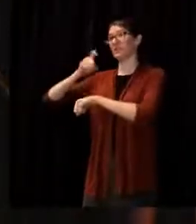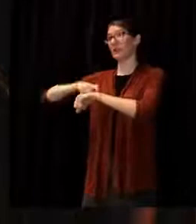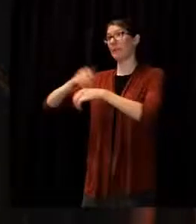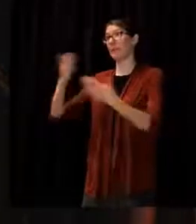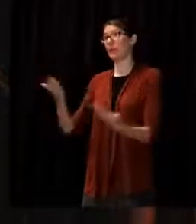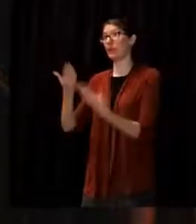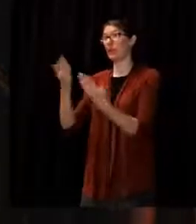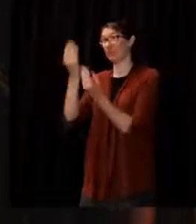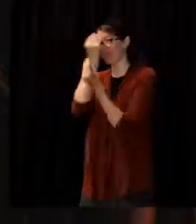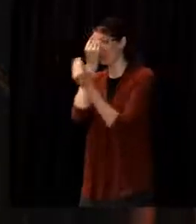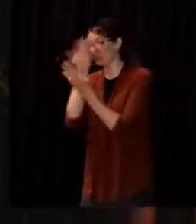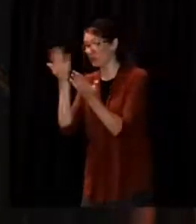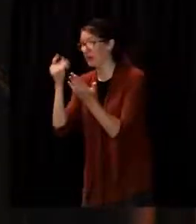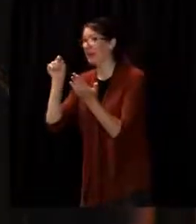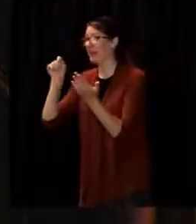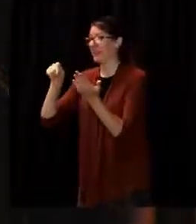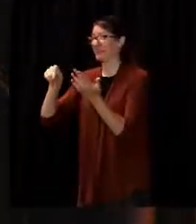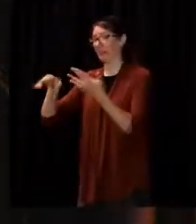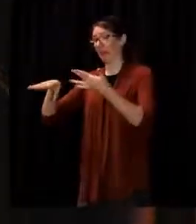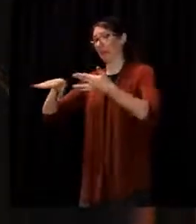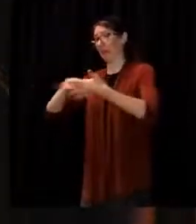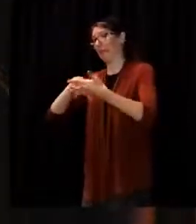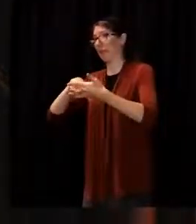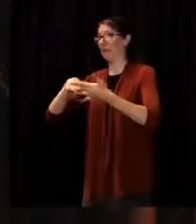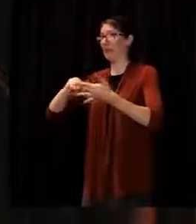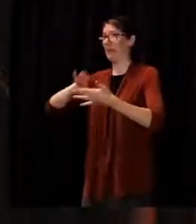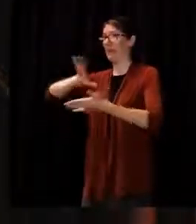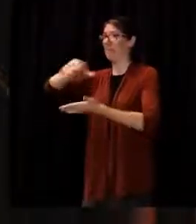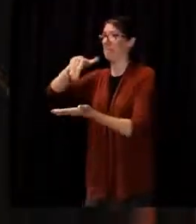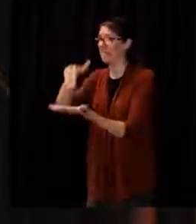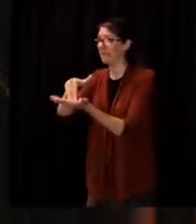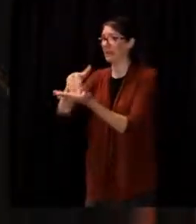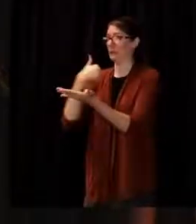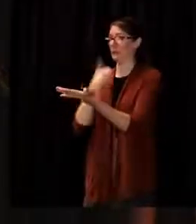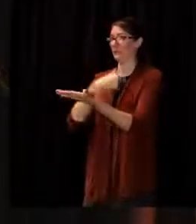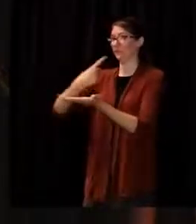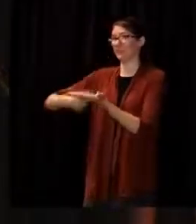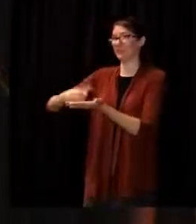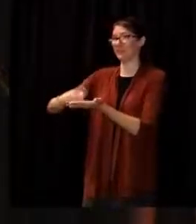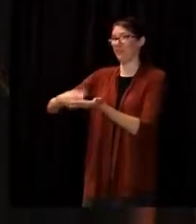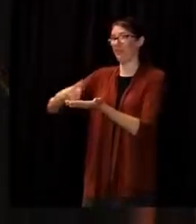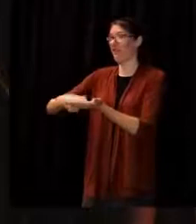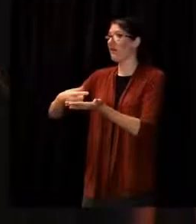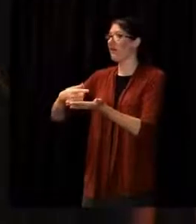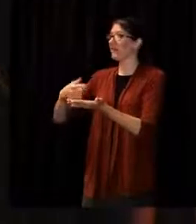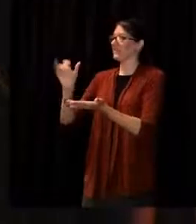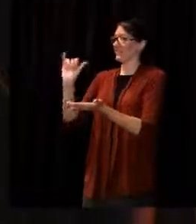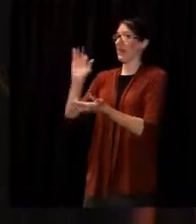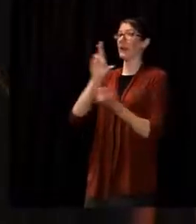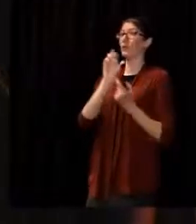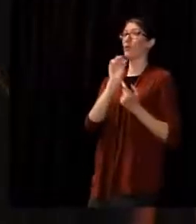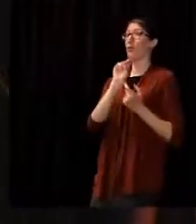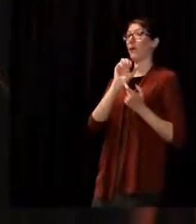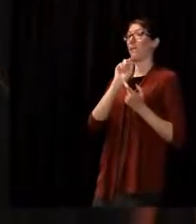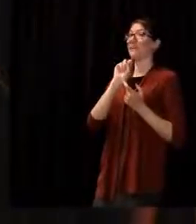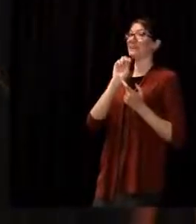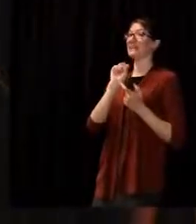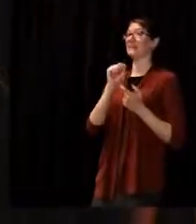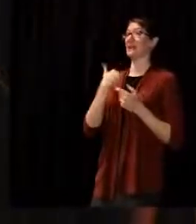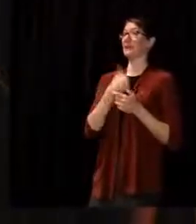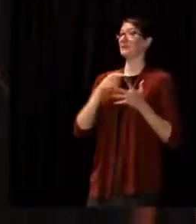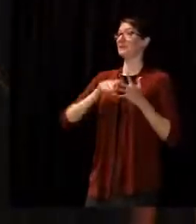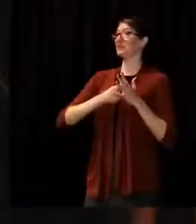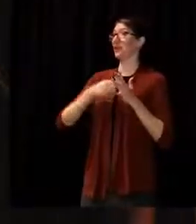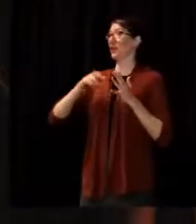I got news for you. You're coming in about the midpoint of what it is that we're talking about here. It's as if you're in Romans and we're starting in chapter 12 where it